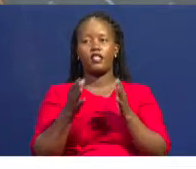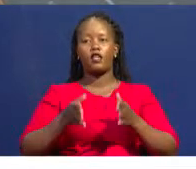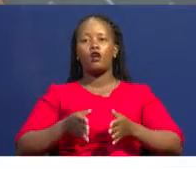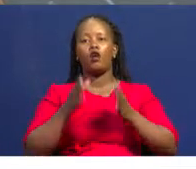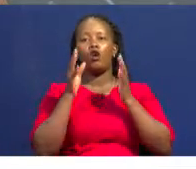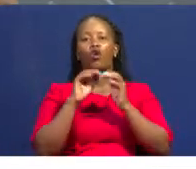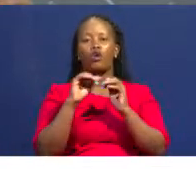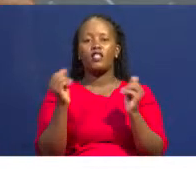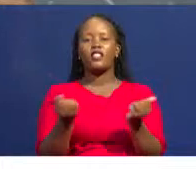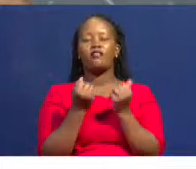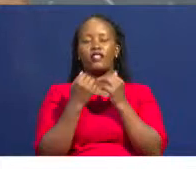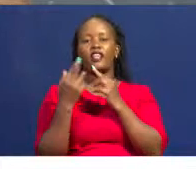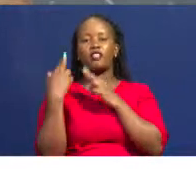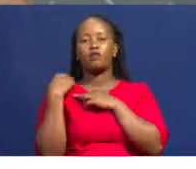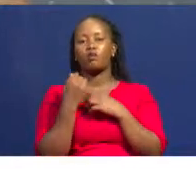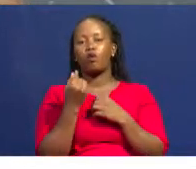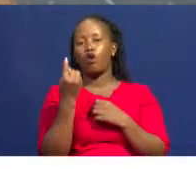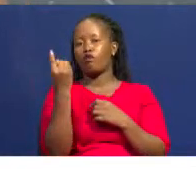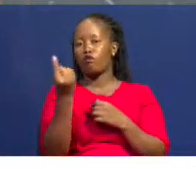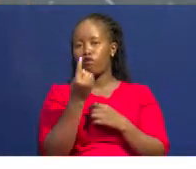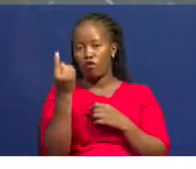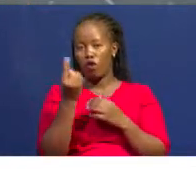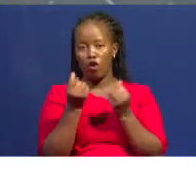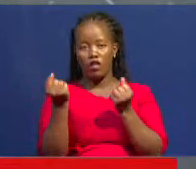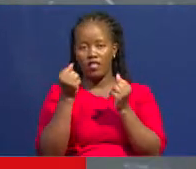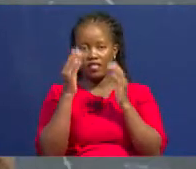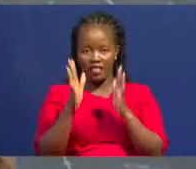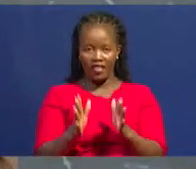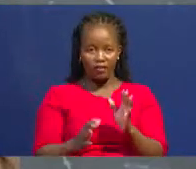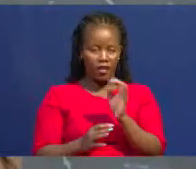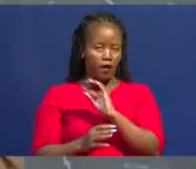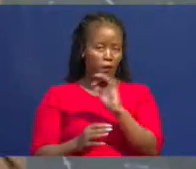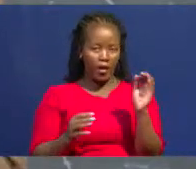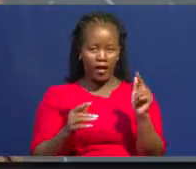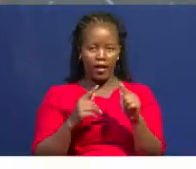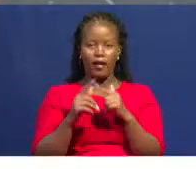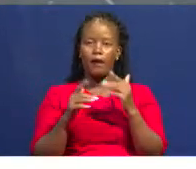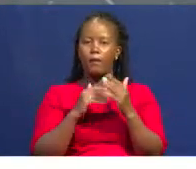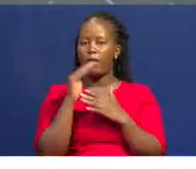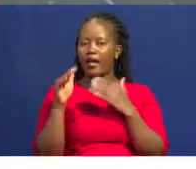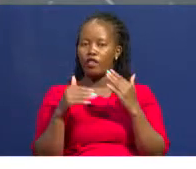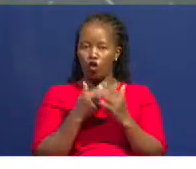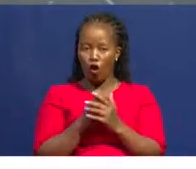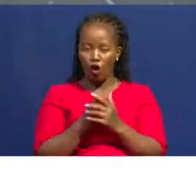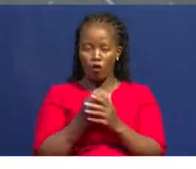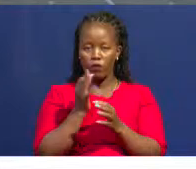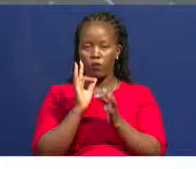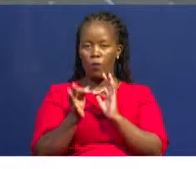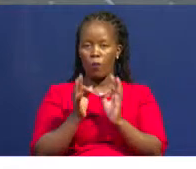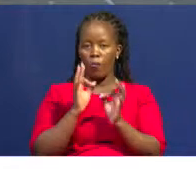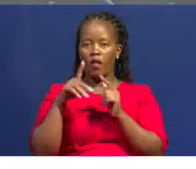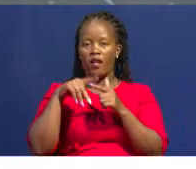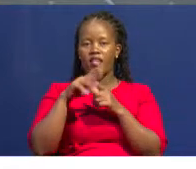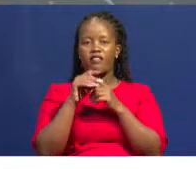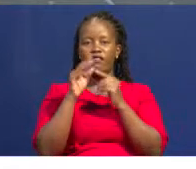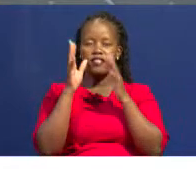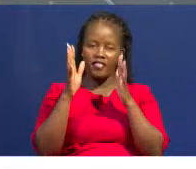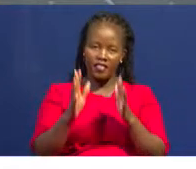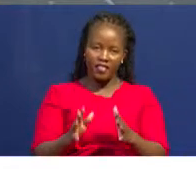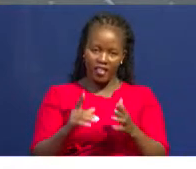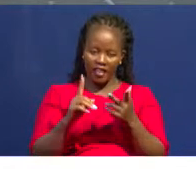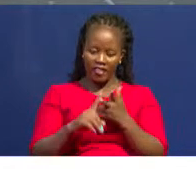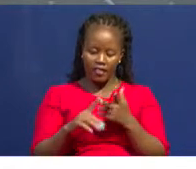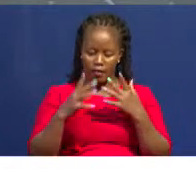should all of us, whether it's engineers, whether it's the people who are maintaining our roads